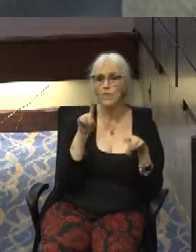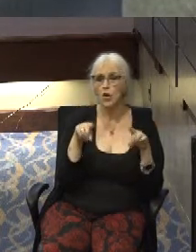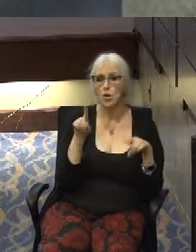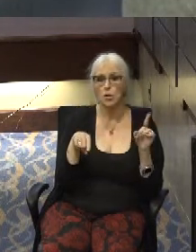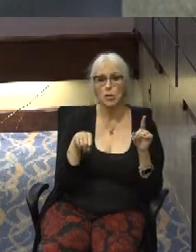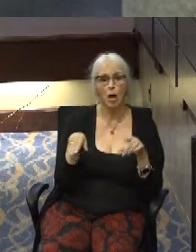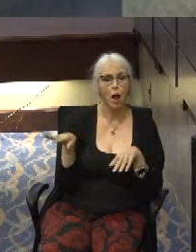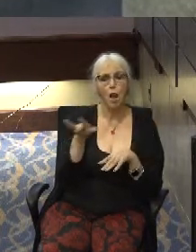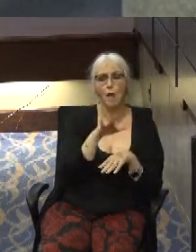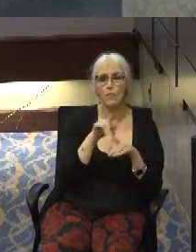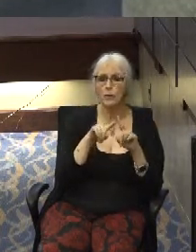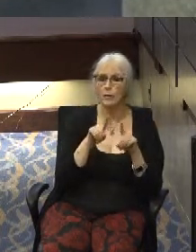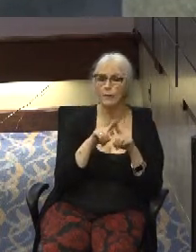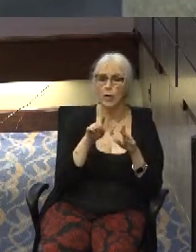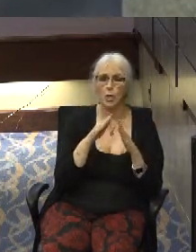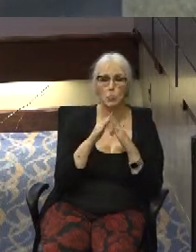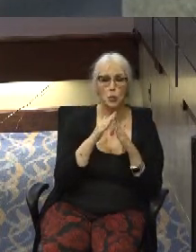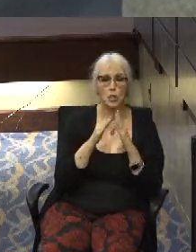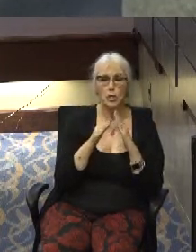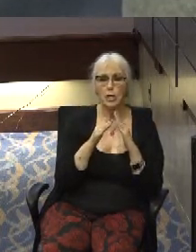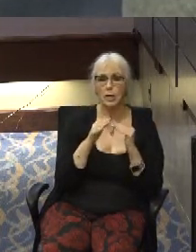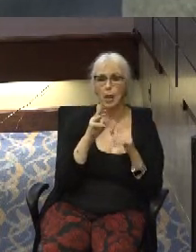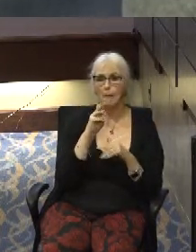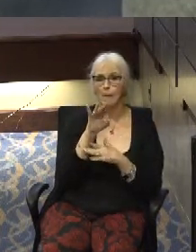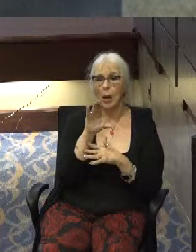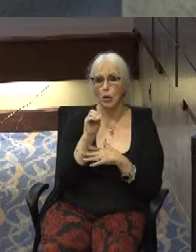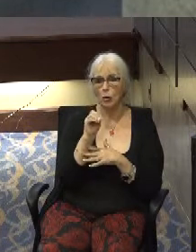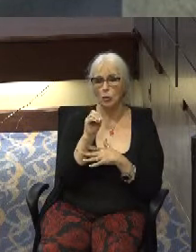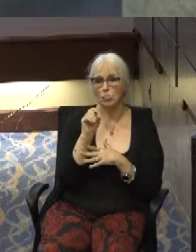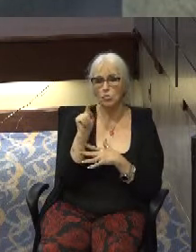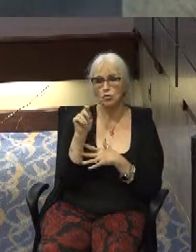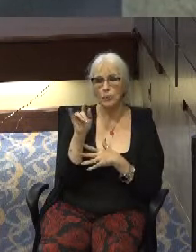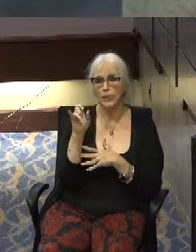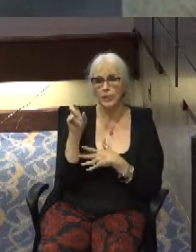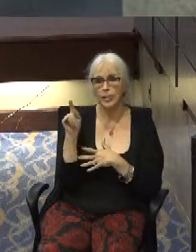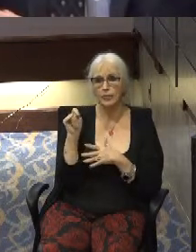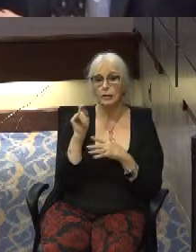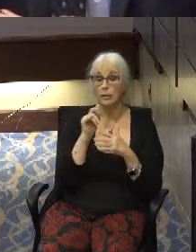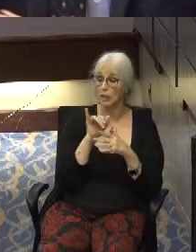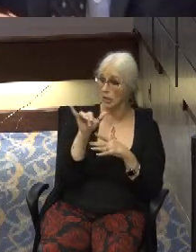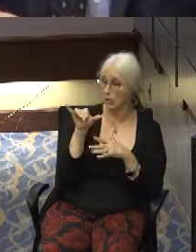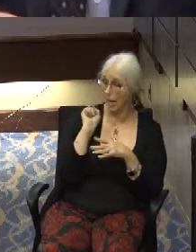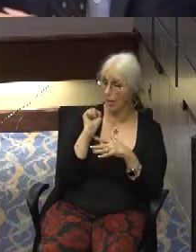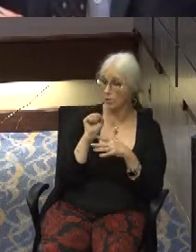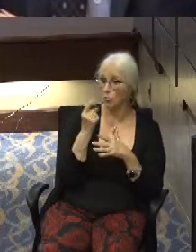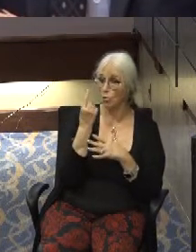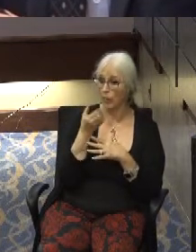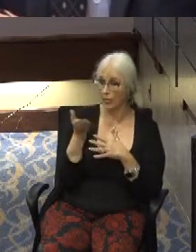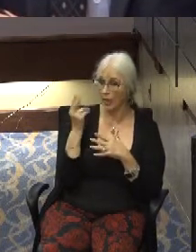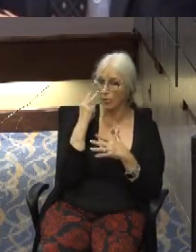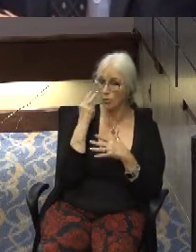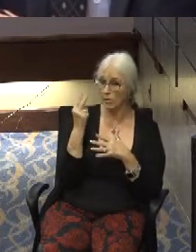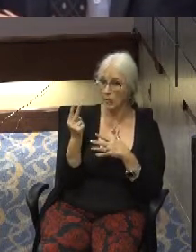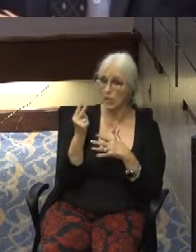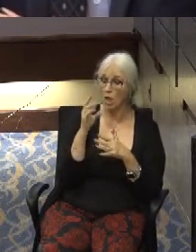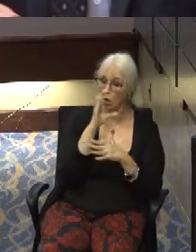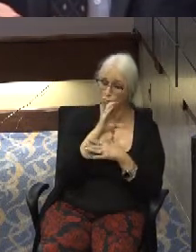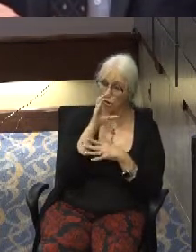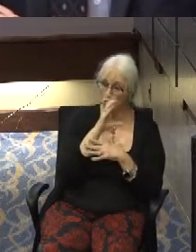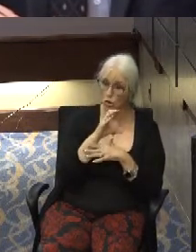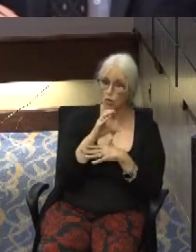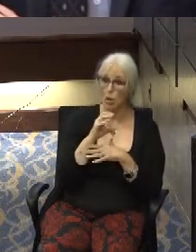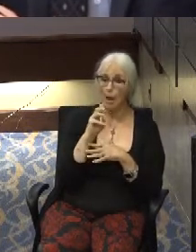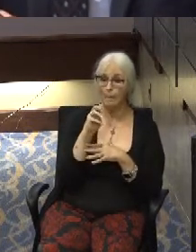communities by utilizing microtransit? Yes. So one thing we're seeing in transit research is that